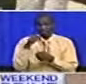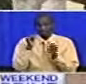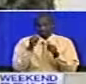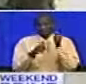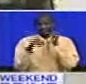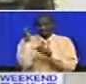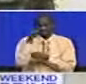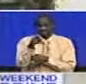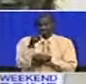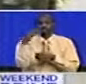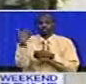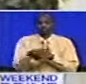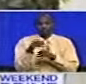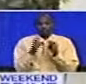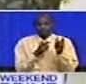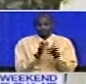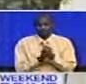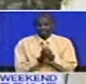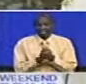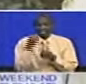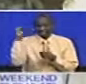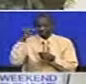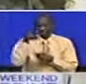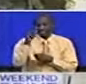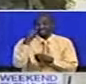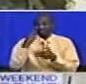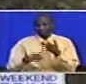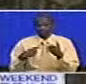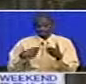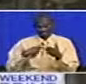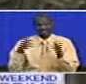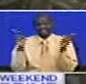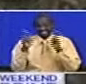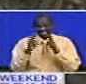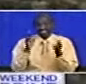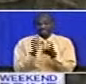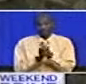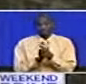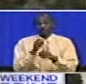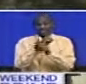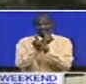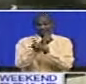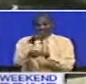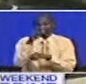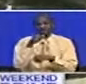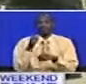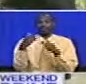the calls for a ceasefire. The rebel side is reportedly gearing up to reclaim Jonglei state from the